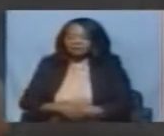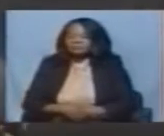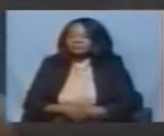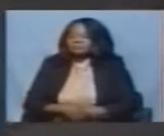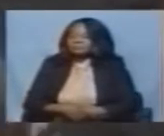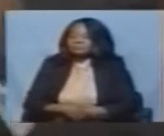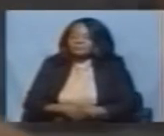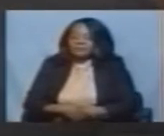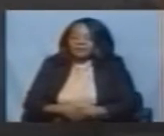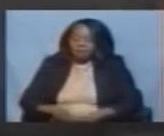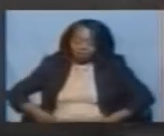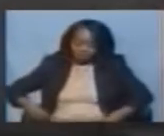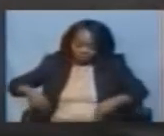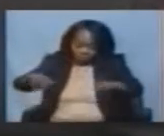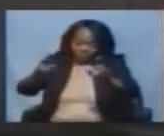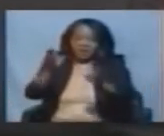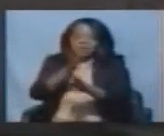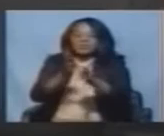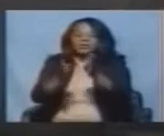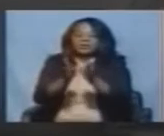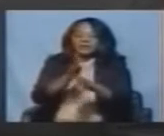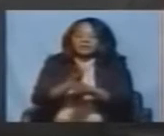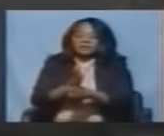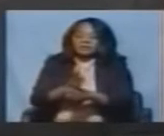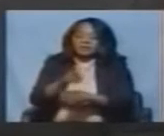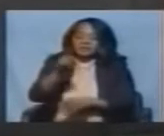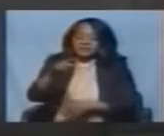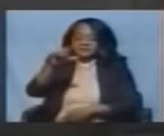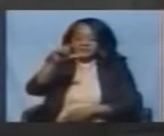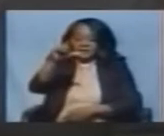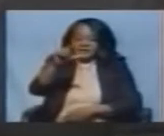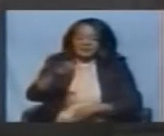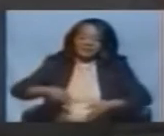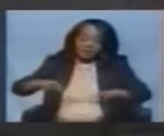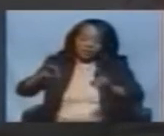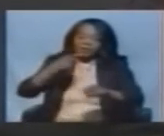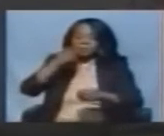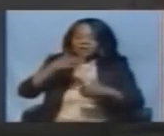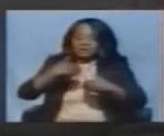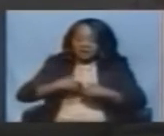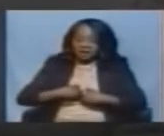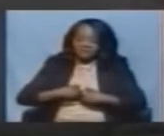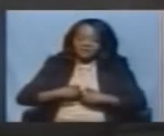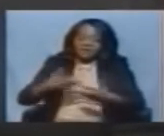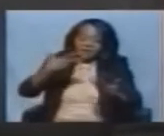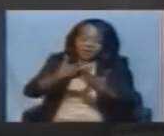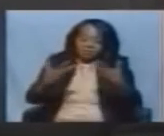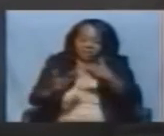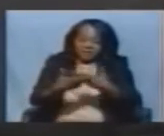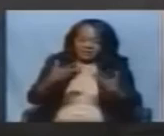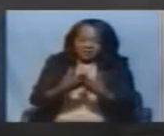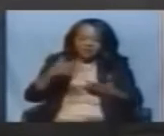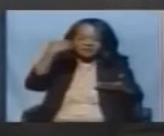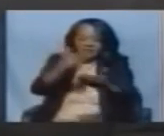saying, you're building a road, for instance. This road must have this thickness, right? Or this mixture of cement and sand and whatever it